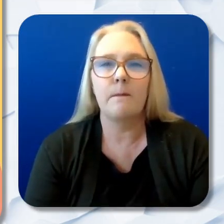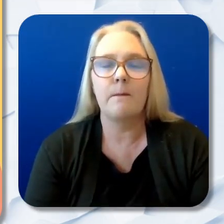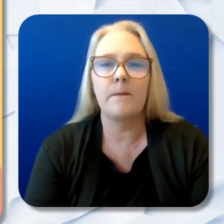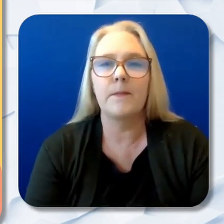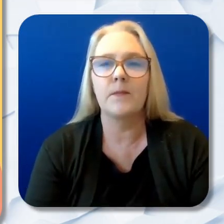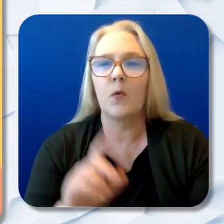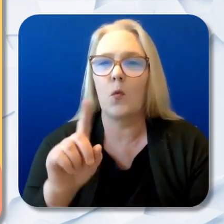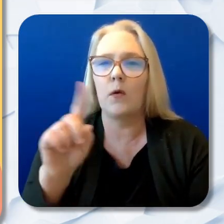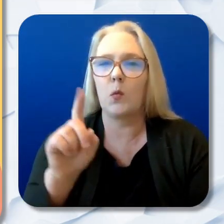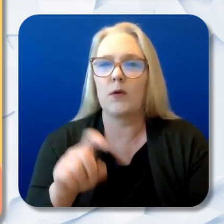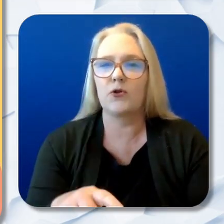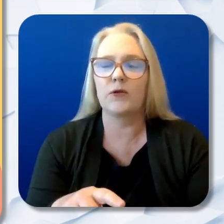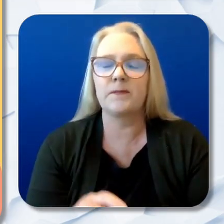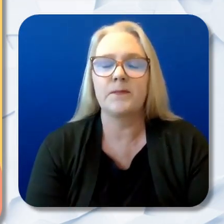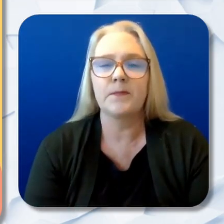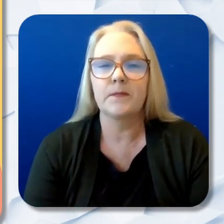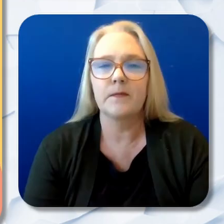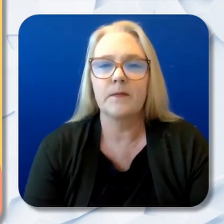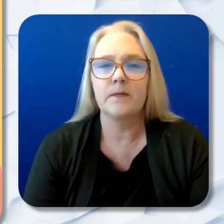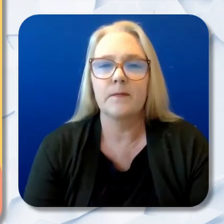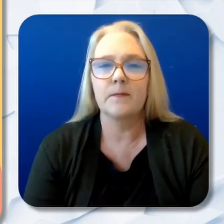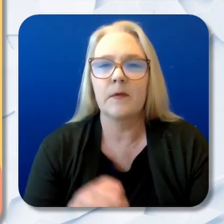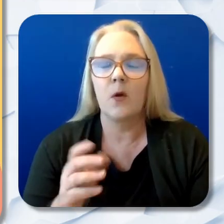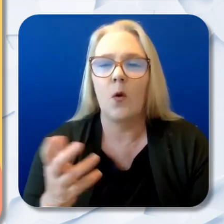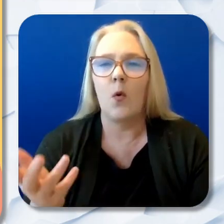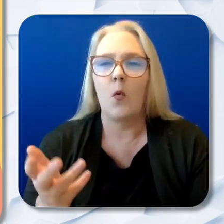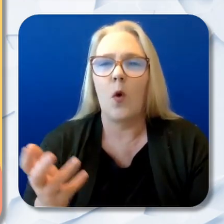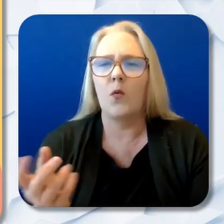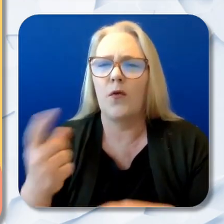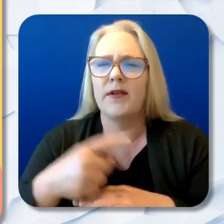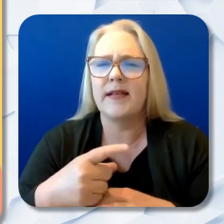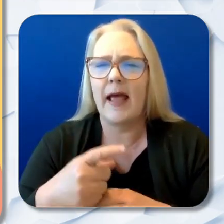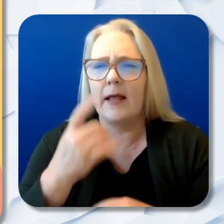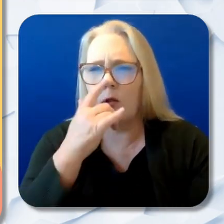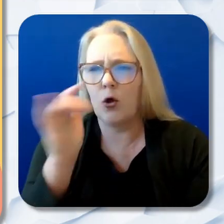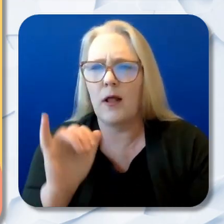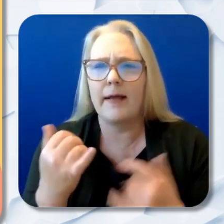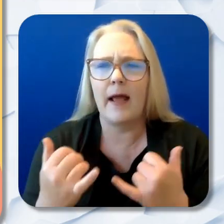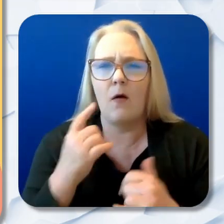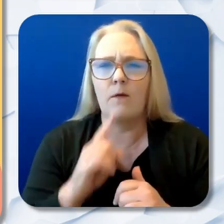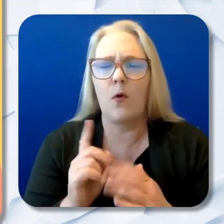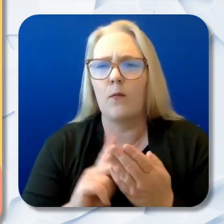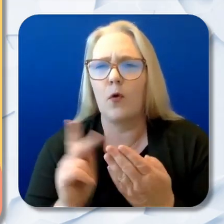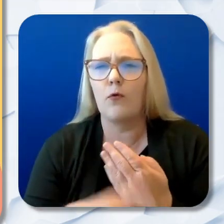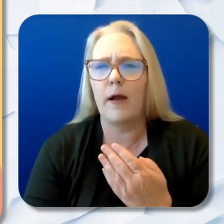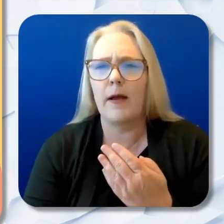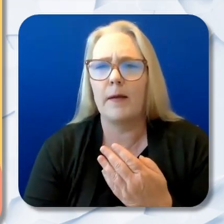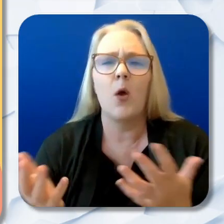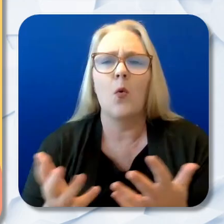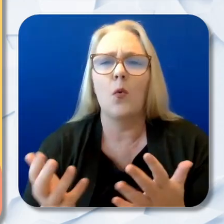Okay, so one question is, what will substantial portion of the day look like now for our programs? What will be the